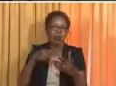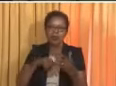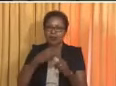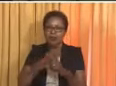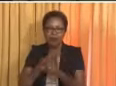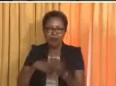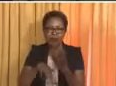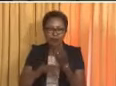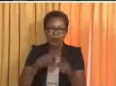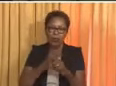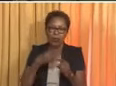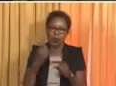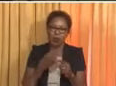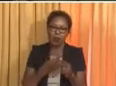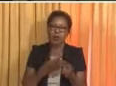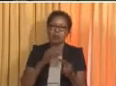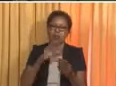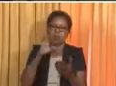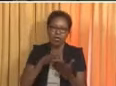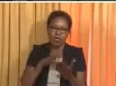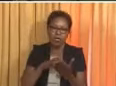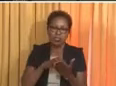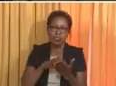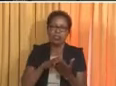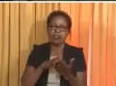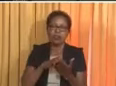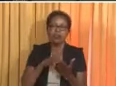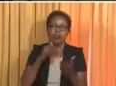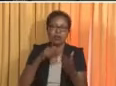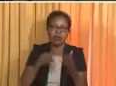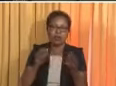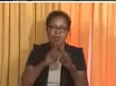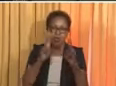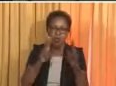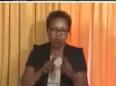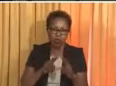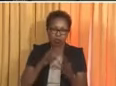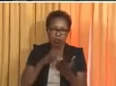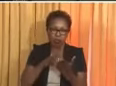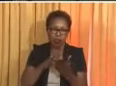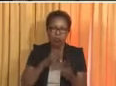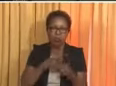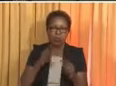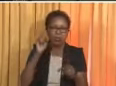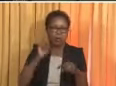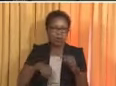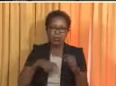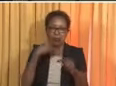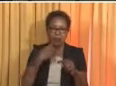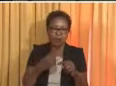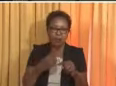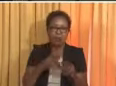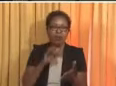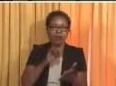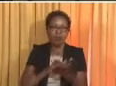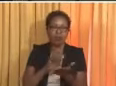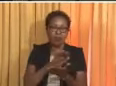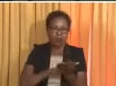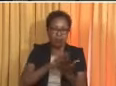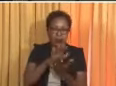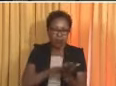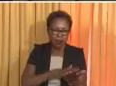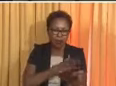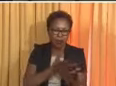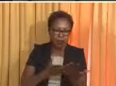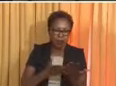only available cases are from domestic courts at national jurisdiction, and therefore it cannot be said that the basic structure doctrine